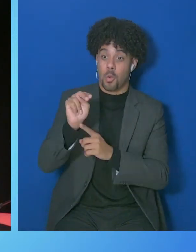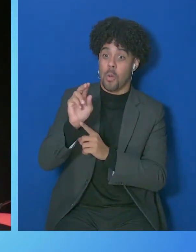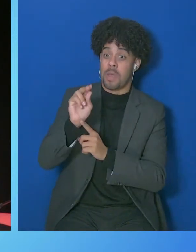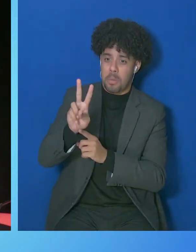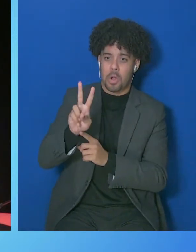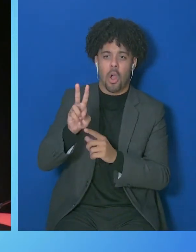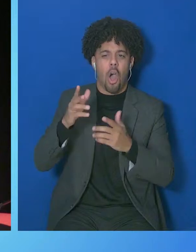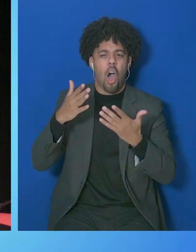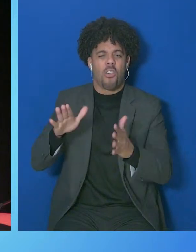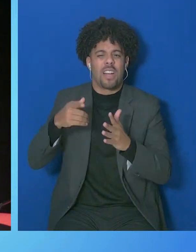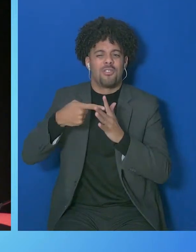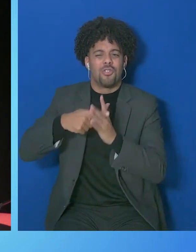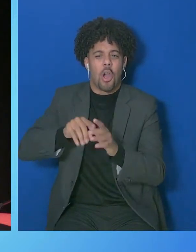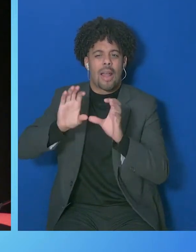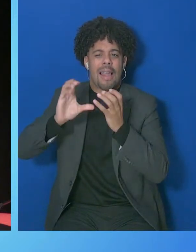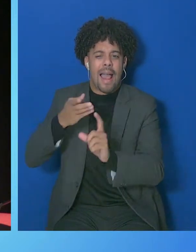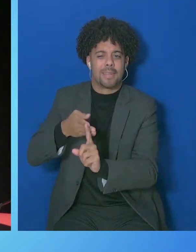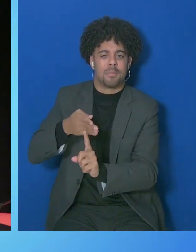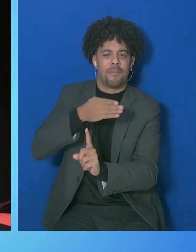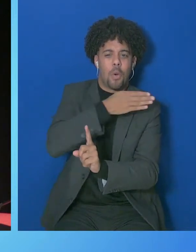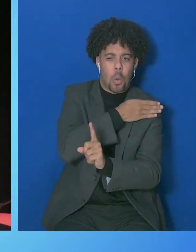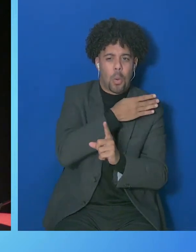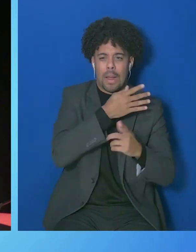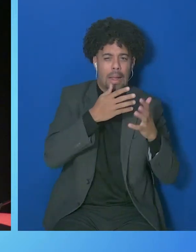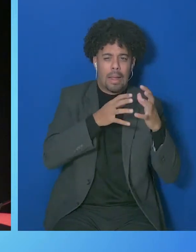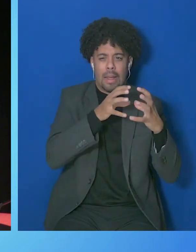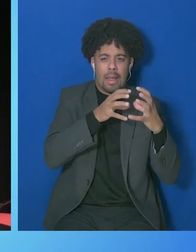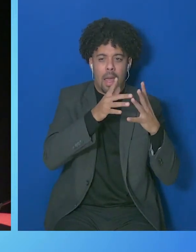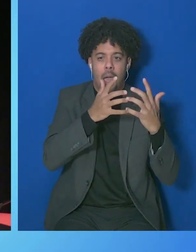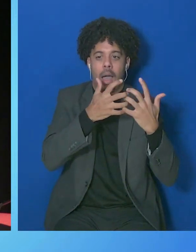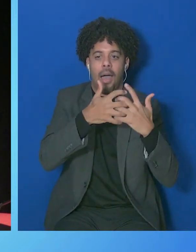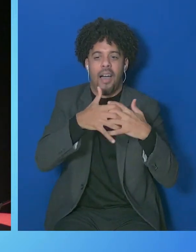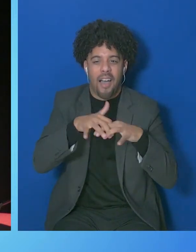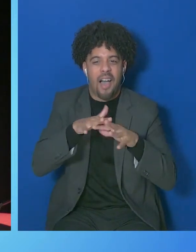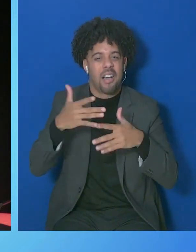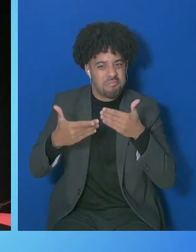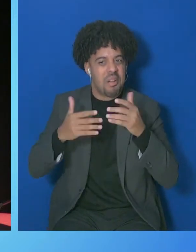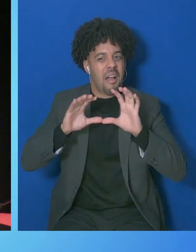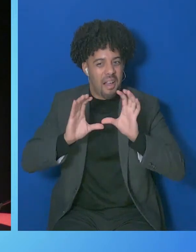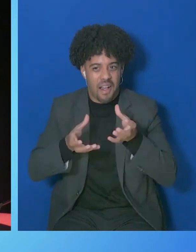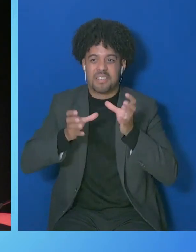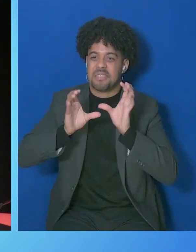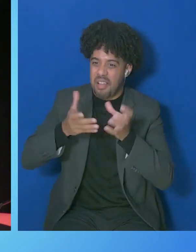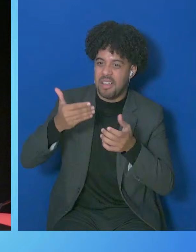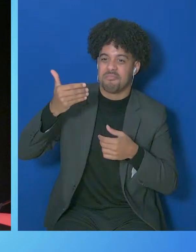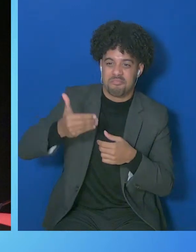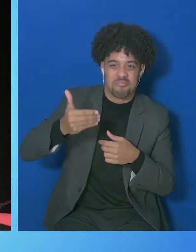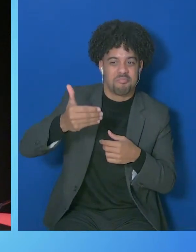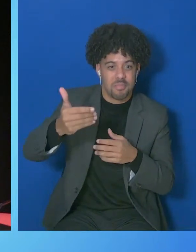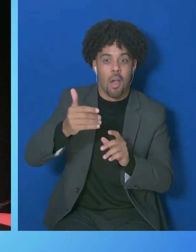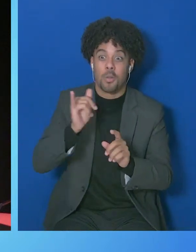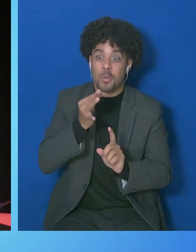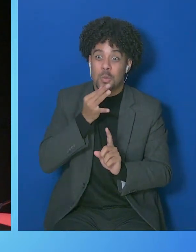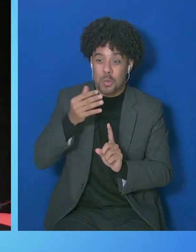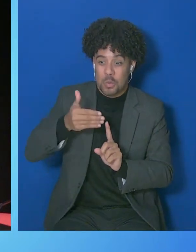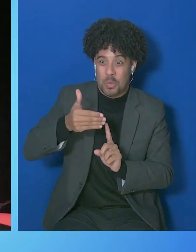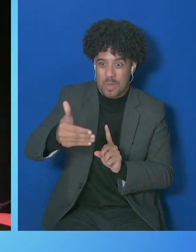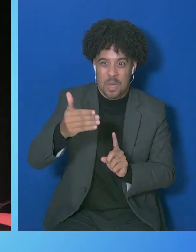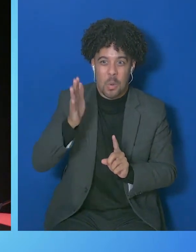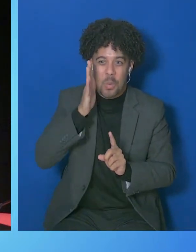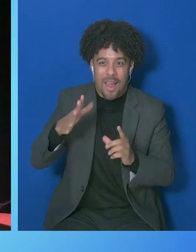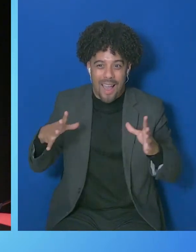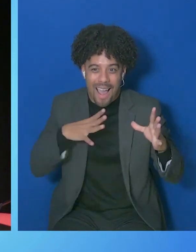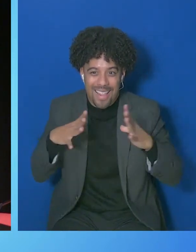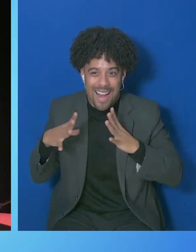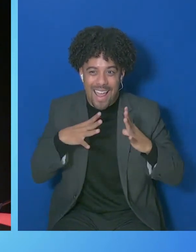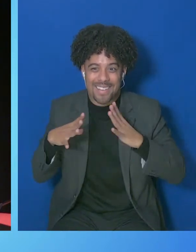lot of holidays coming up, which do lead to shorter weeks. They also lead, though, to opportunities to build in celebrations among students and